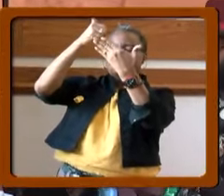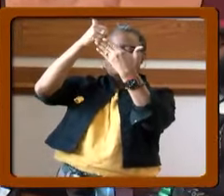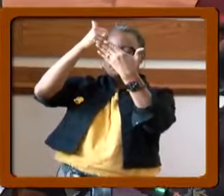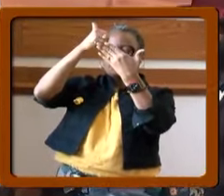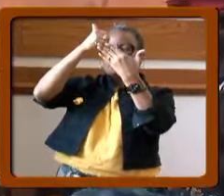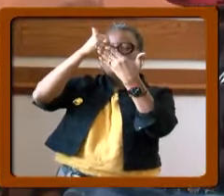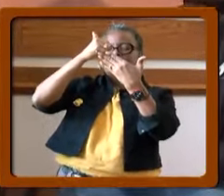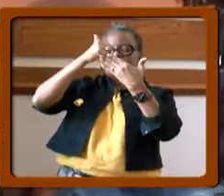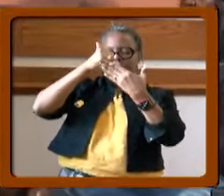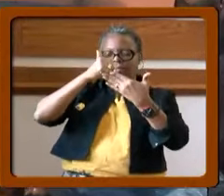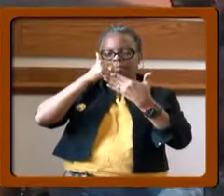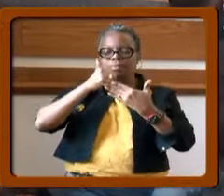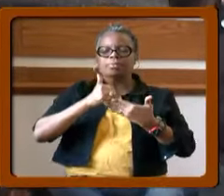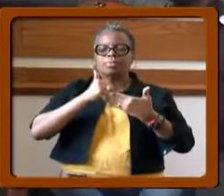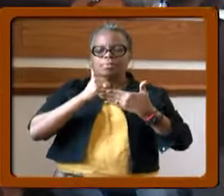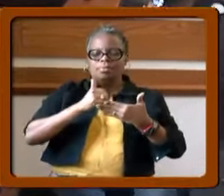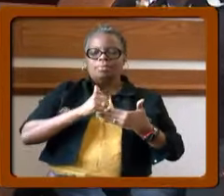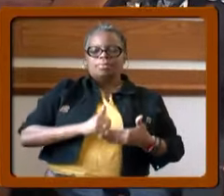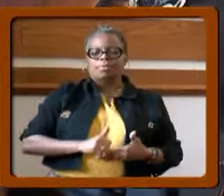because you made